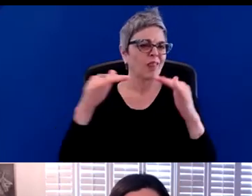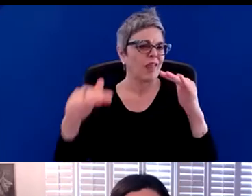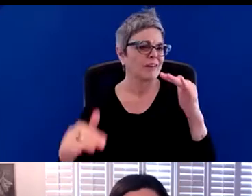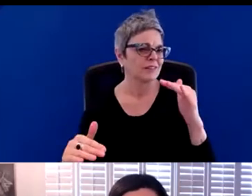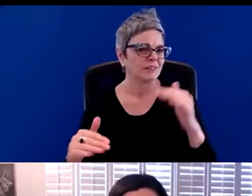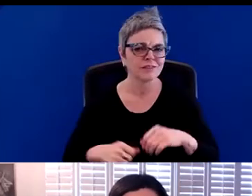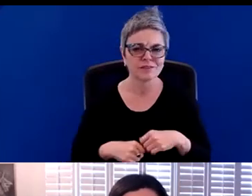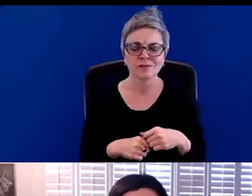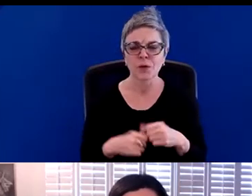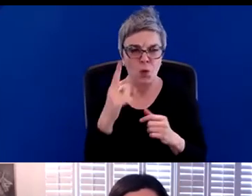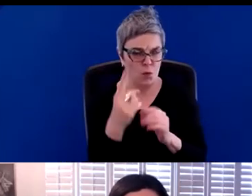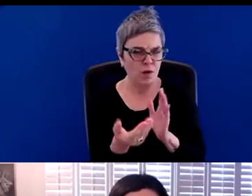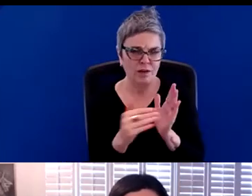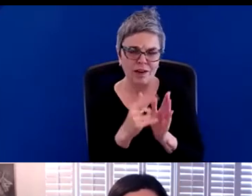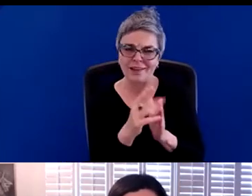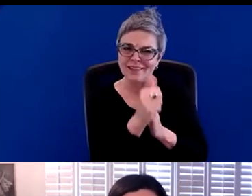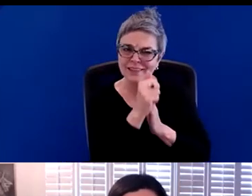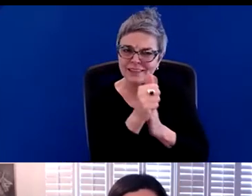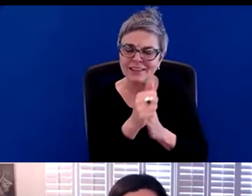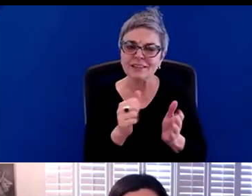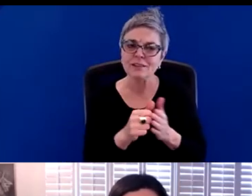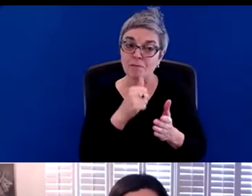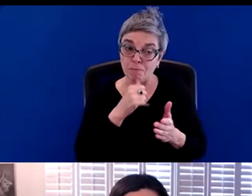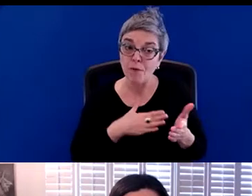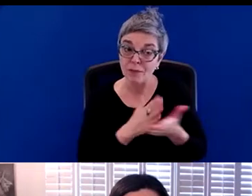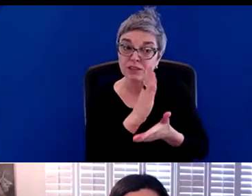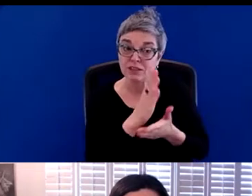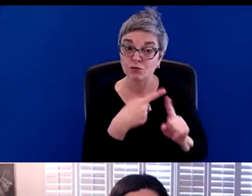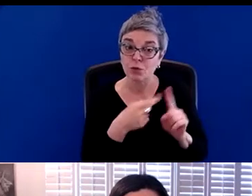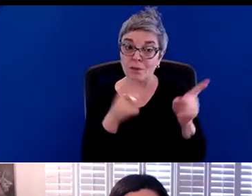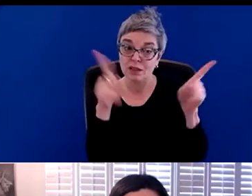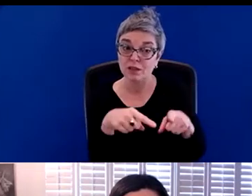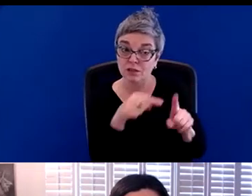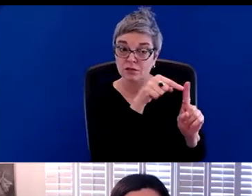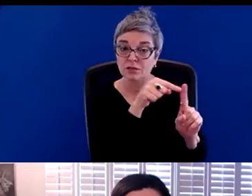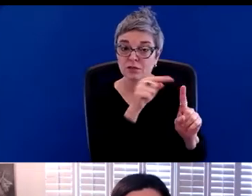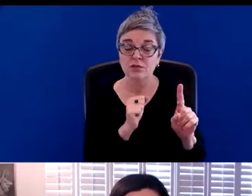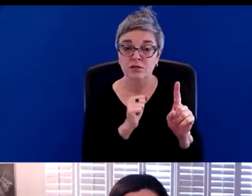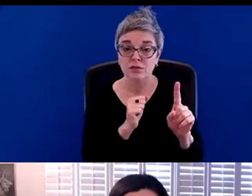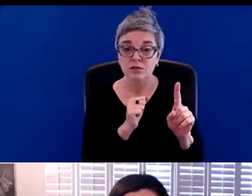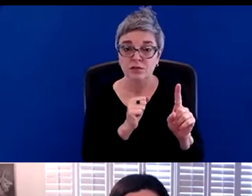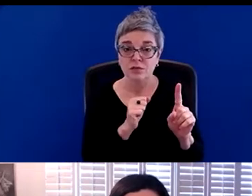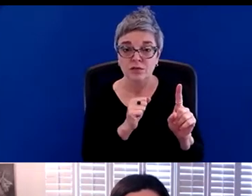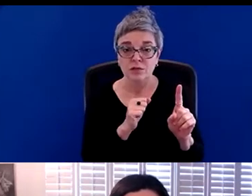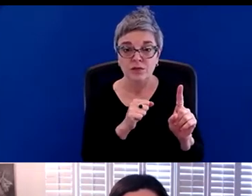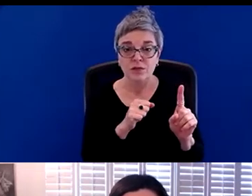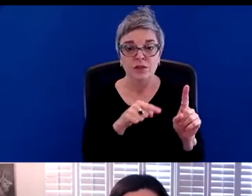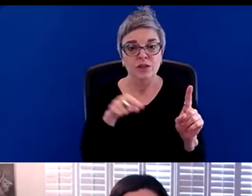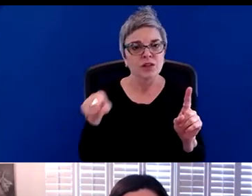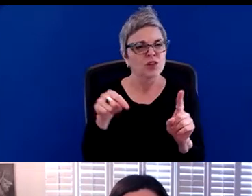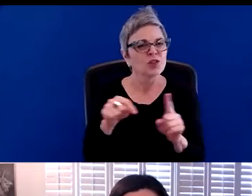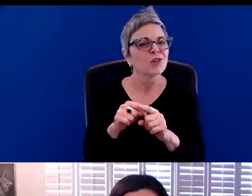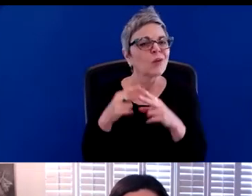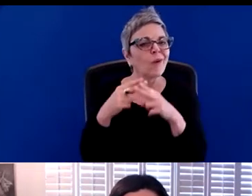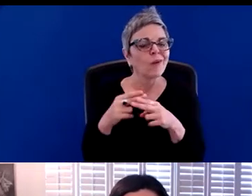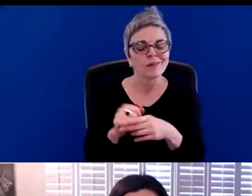leading feminist in India called these forms of protest happening as fingertip activism, as a